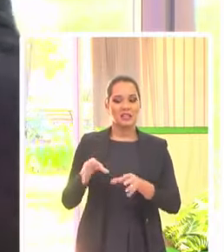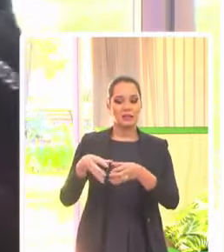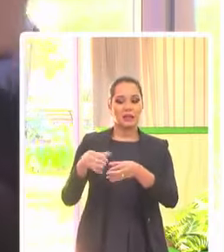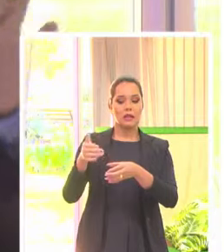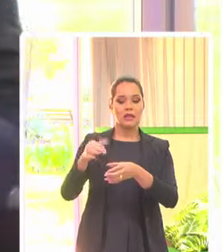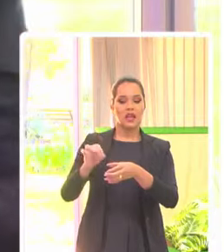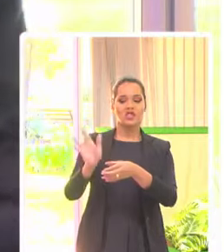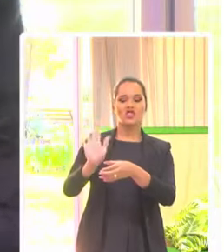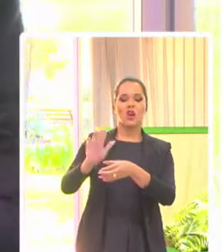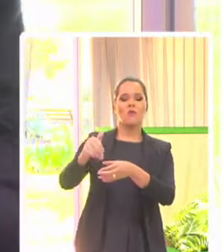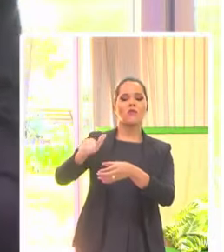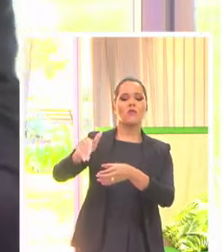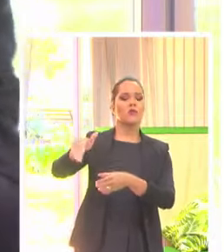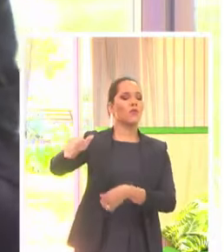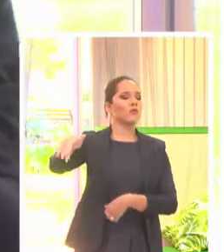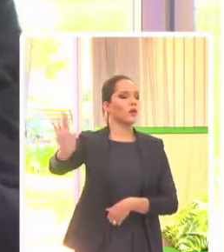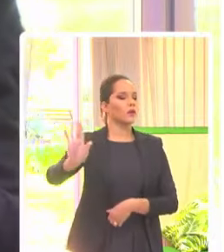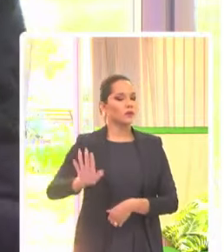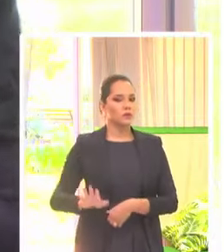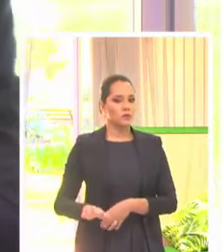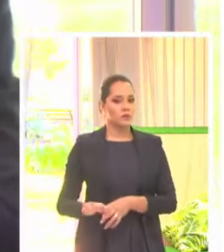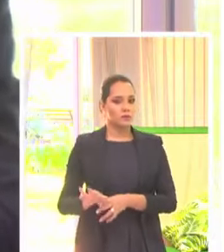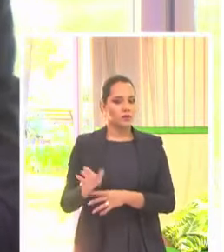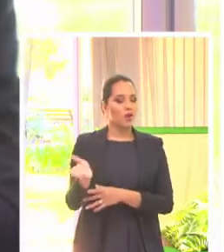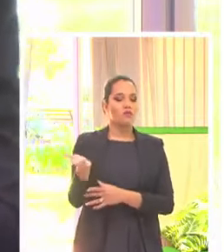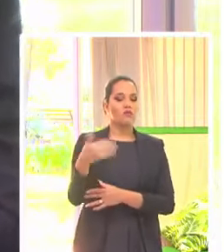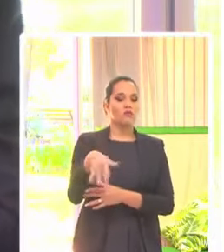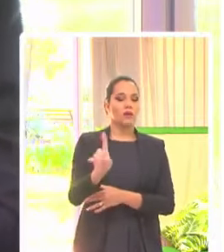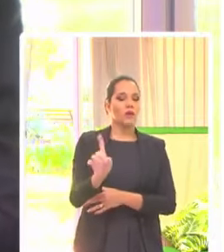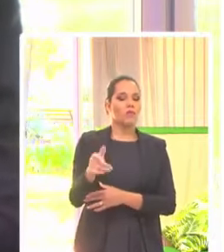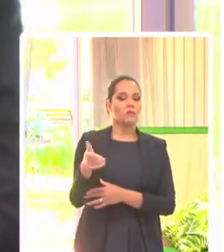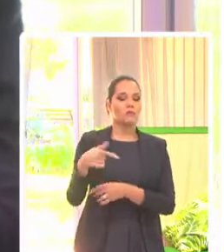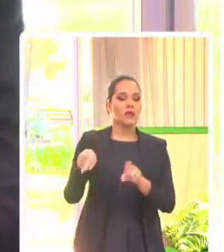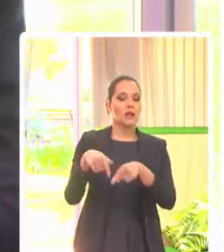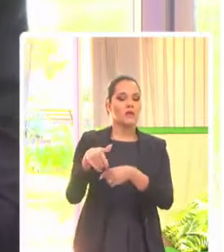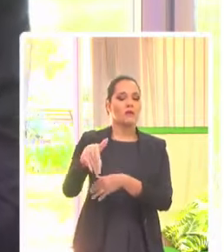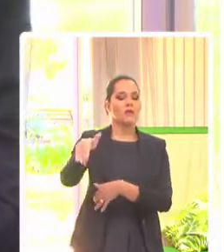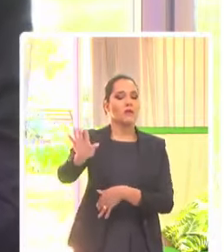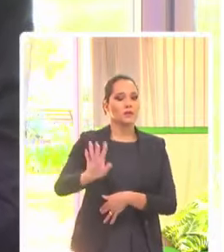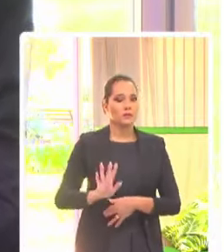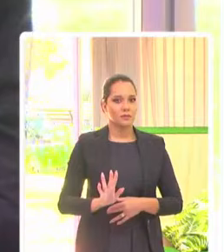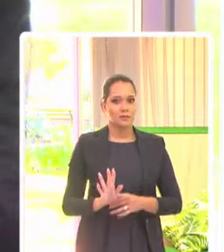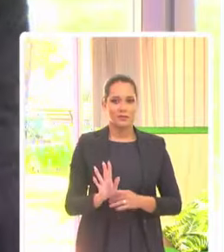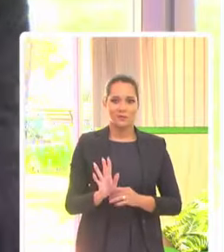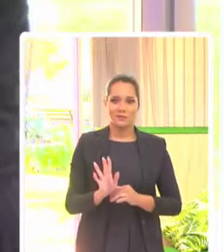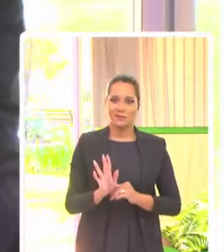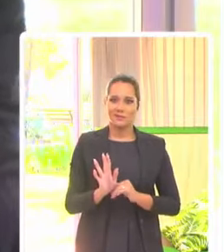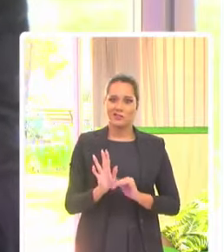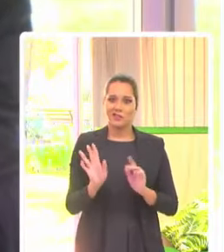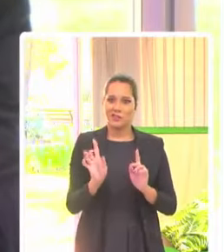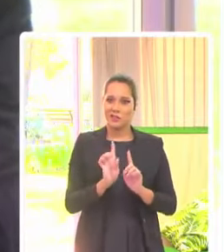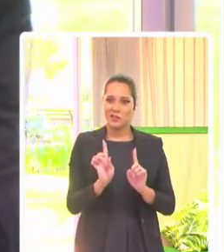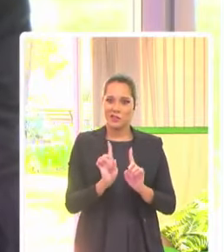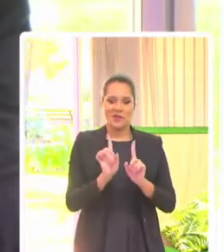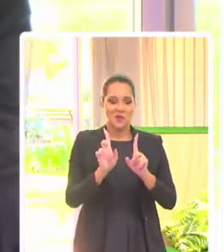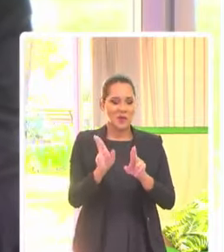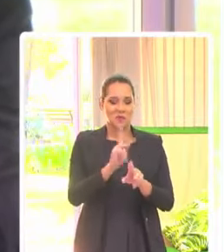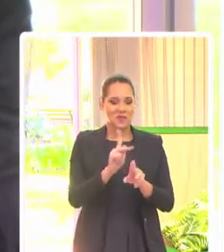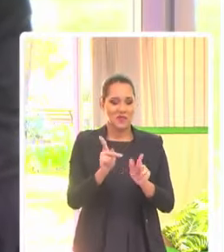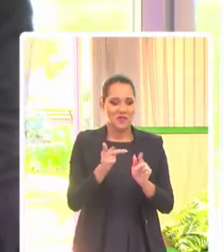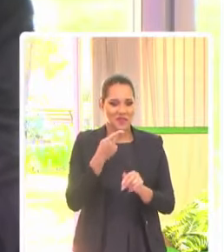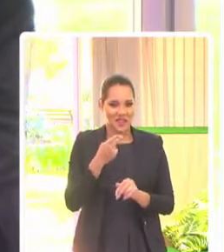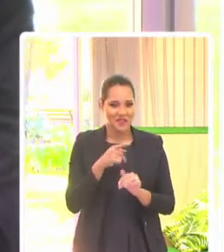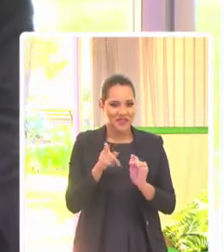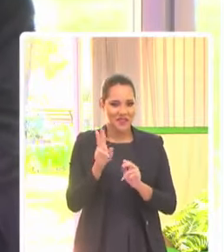go somewhere, don't come to class, like a professor would say in a university. To tailor